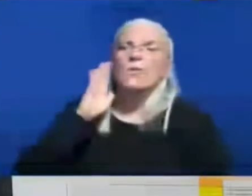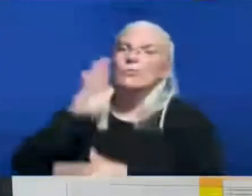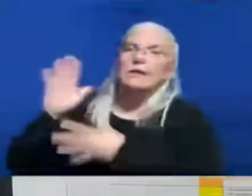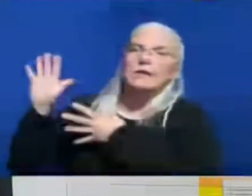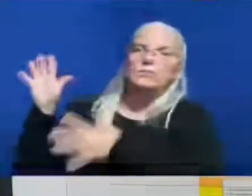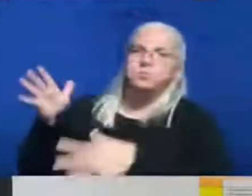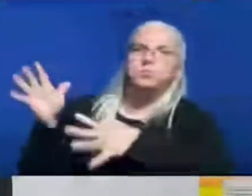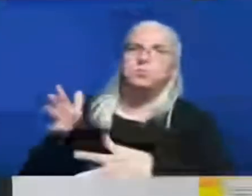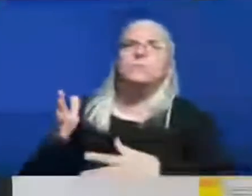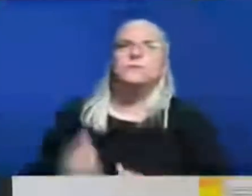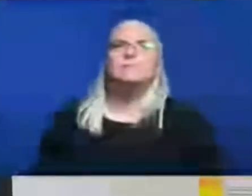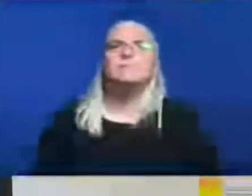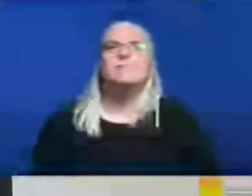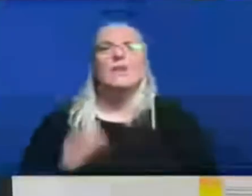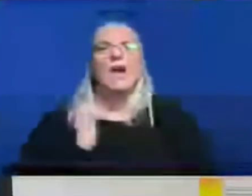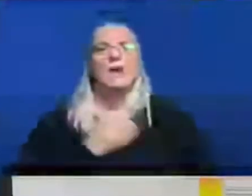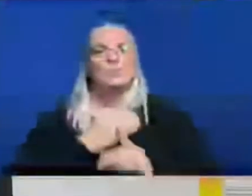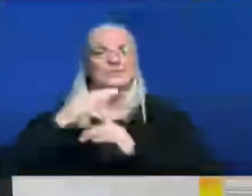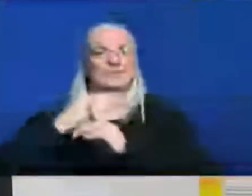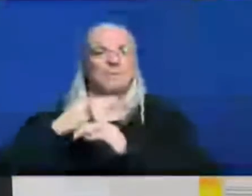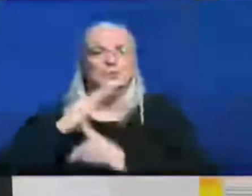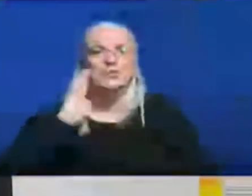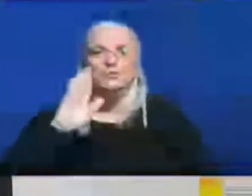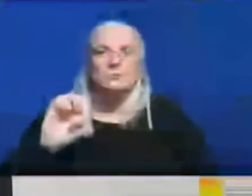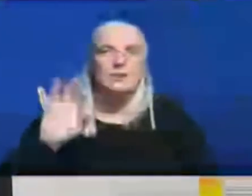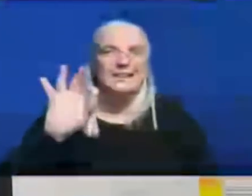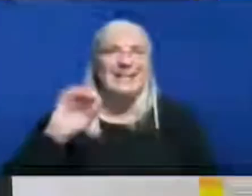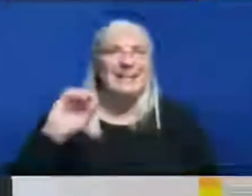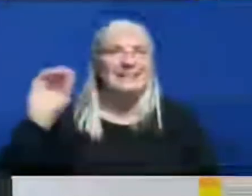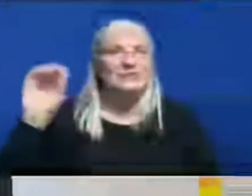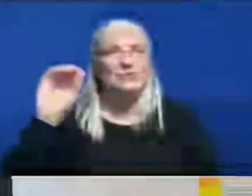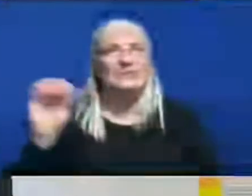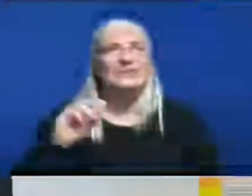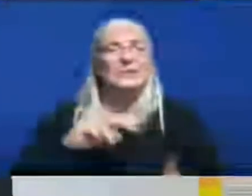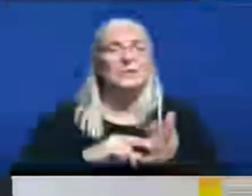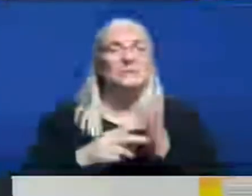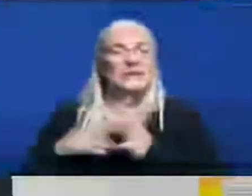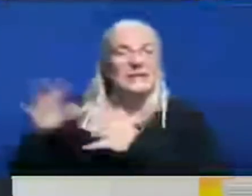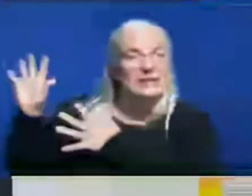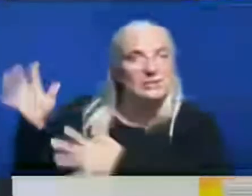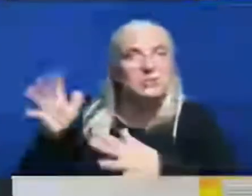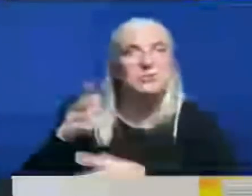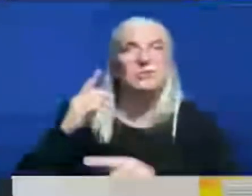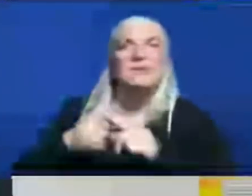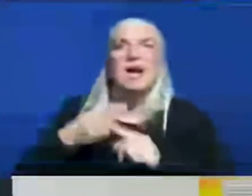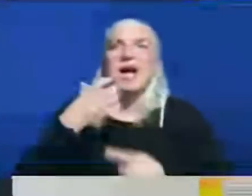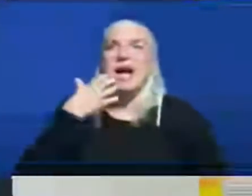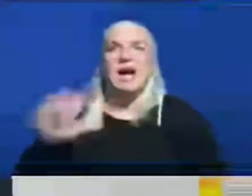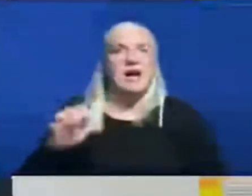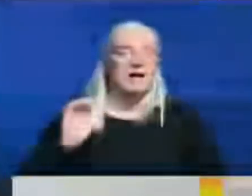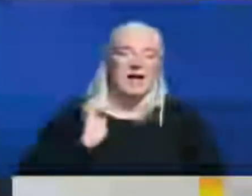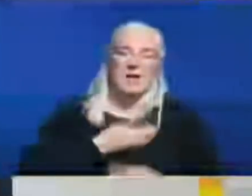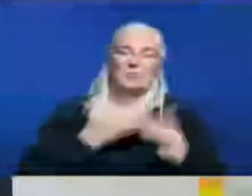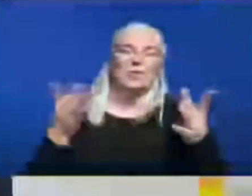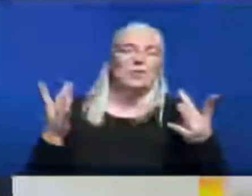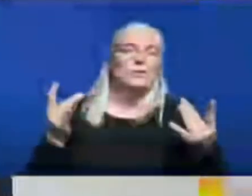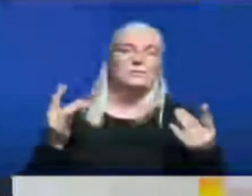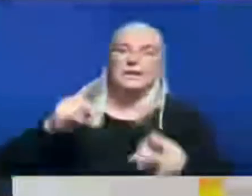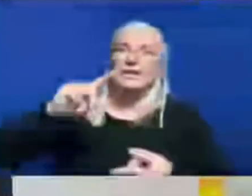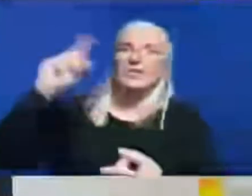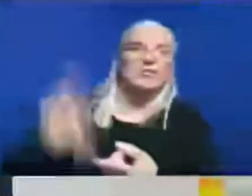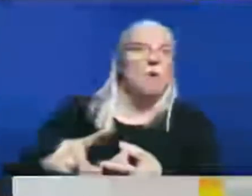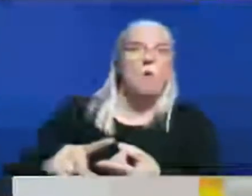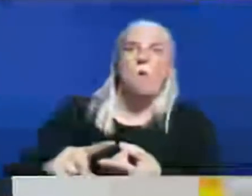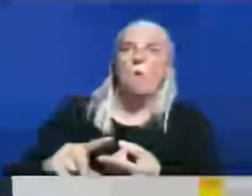one of the things we look at. Our relative humidities, I should say, are going to be down around 10%. So it's going to be pretty dry and